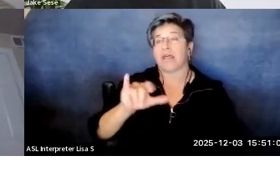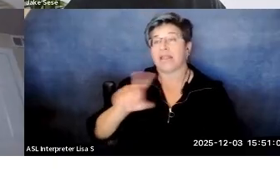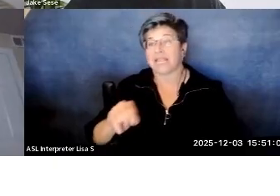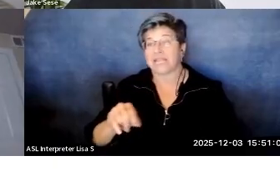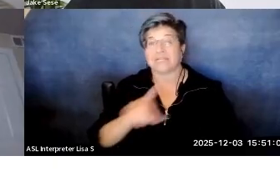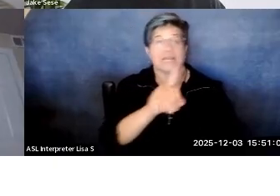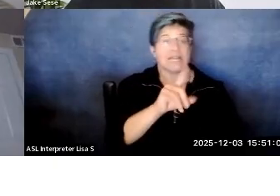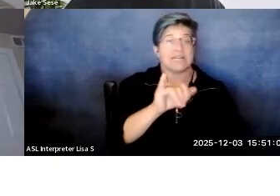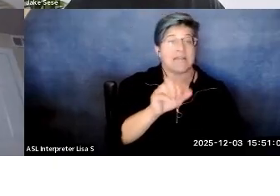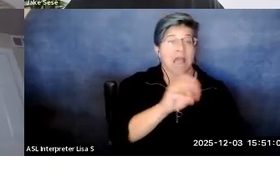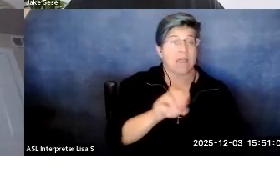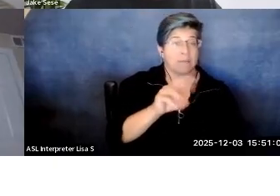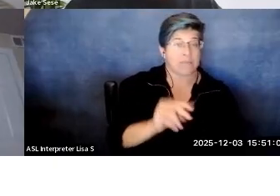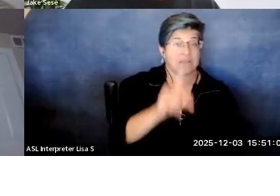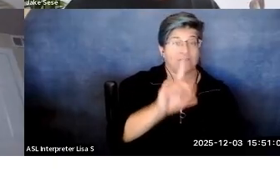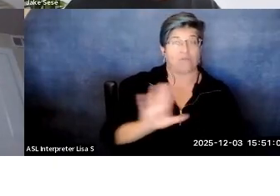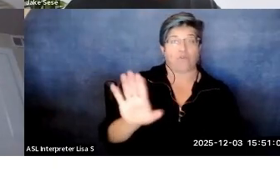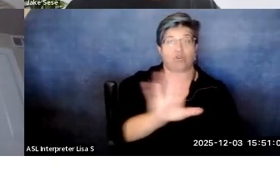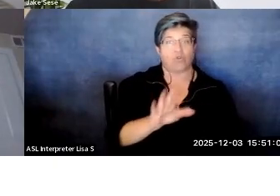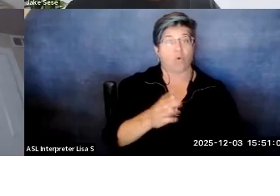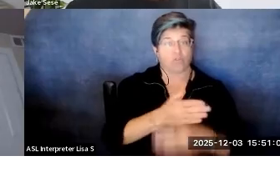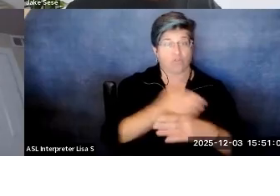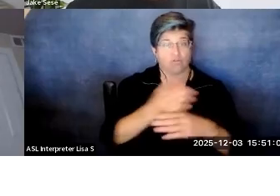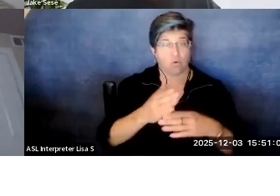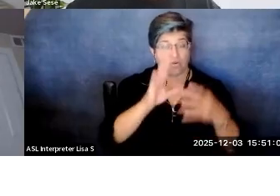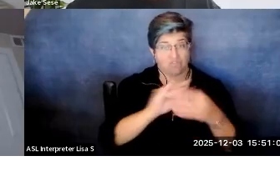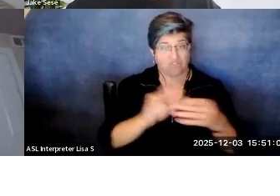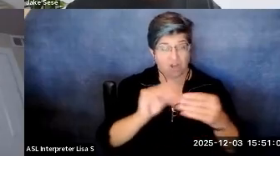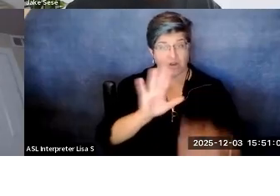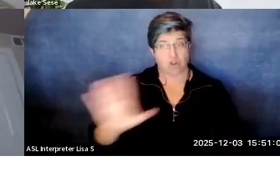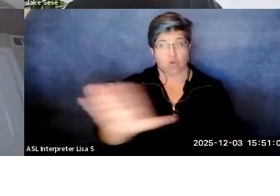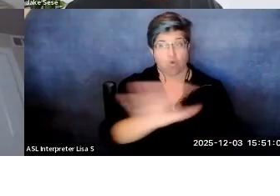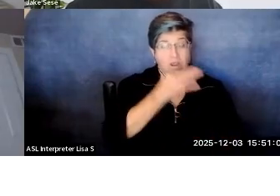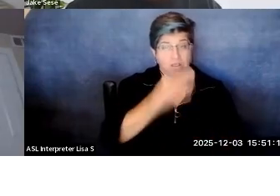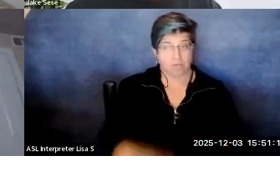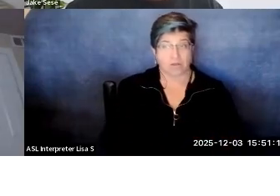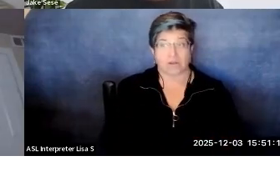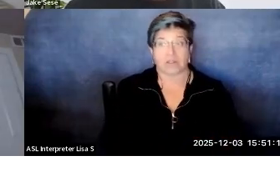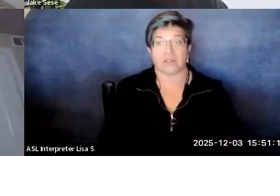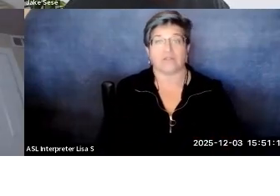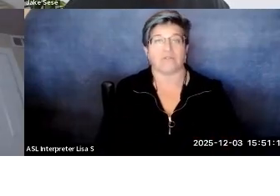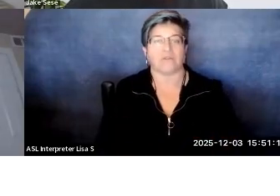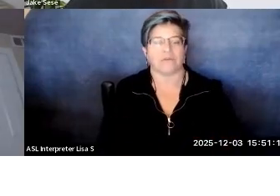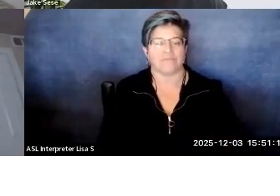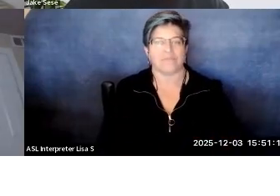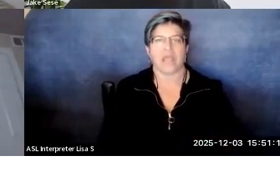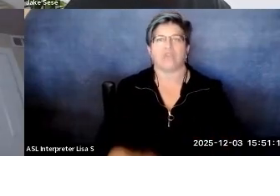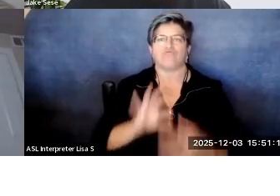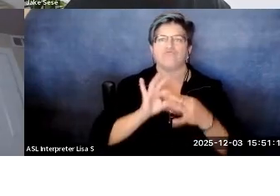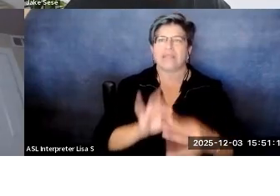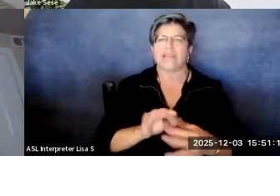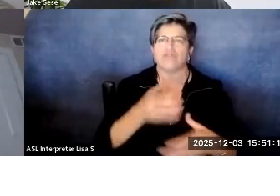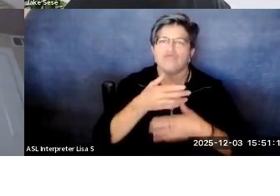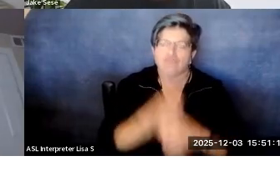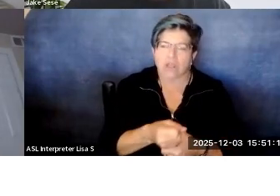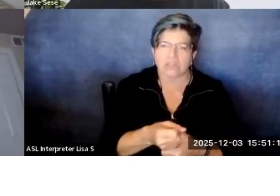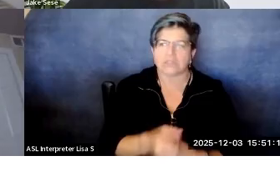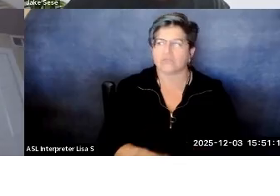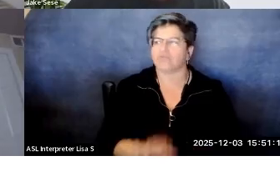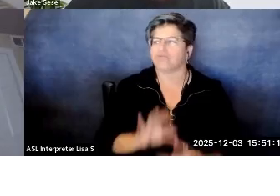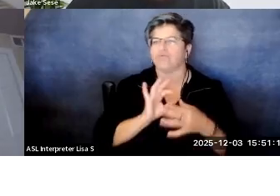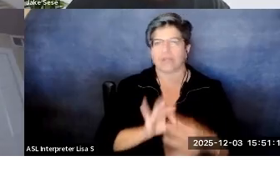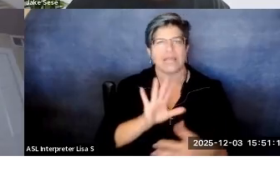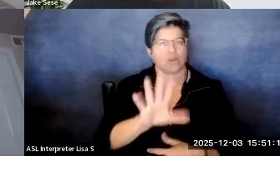for sharing both your stories and your expertise about trust, about um,